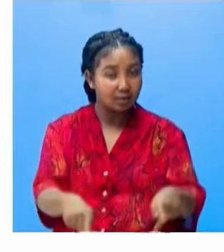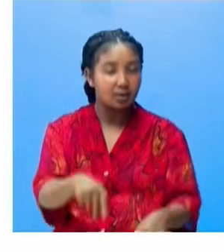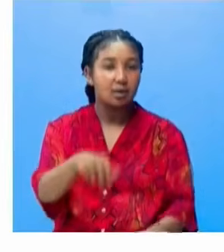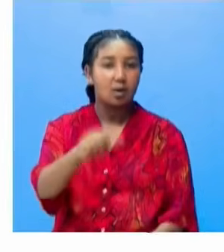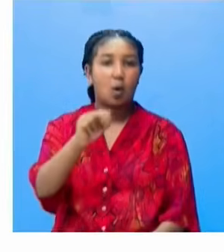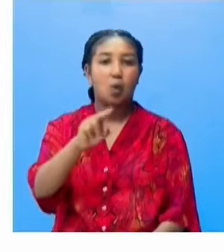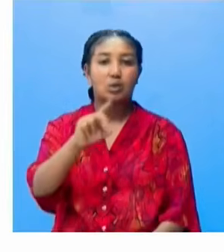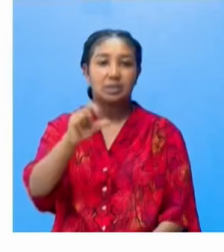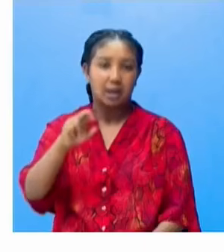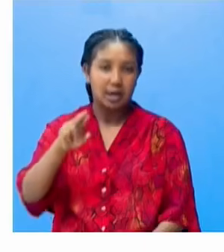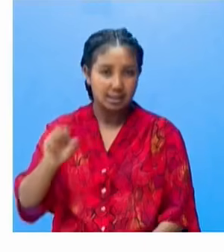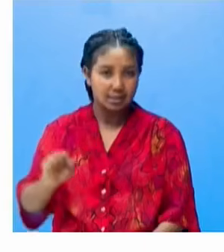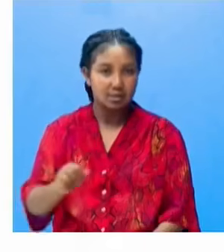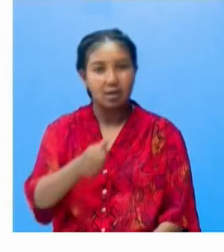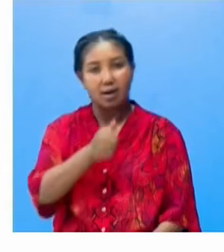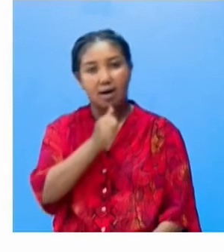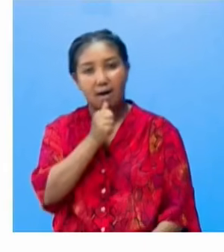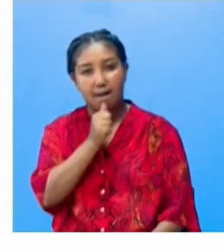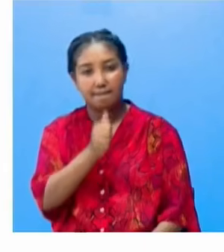auxiliaries like